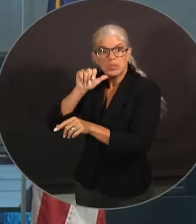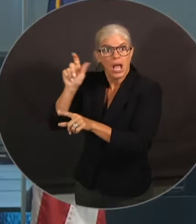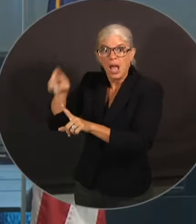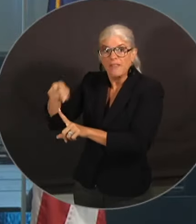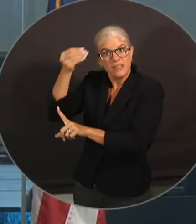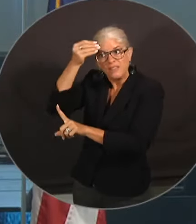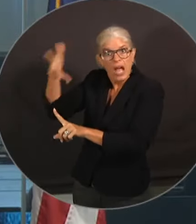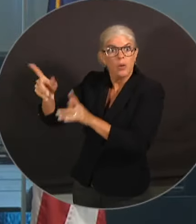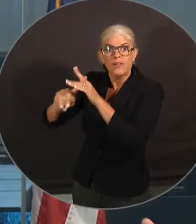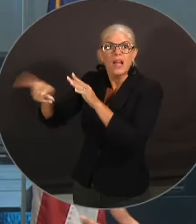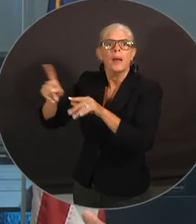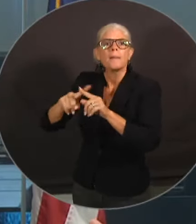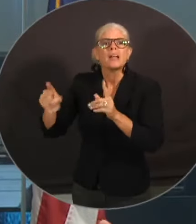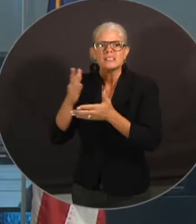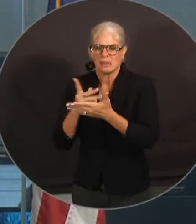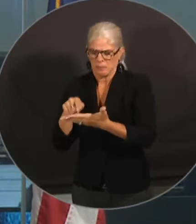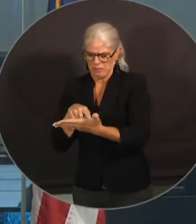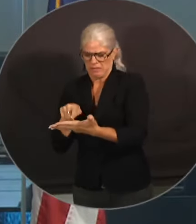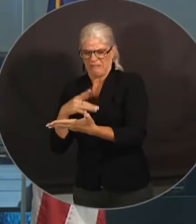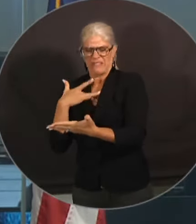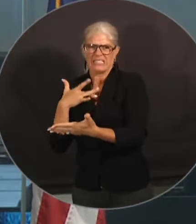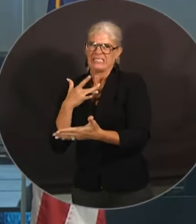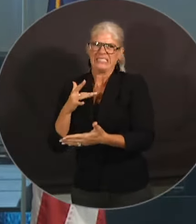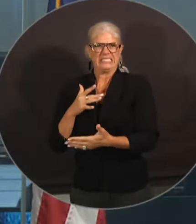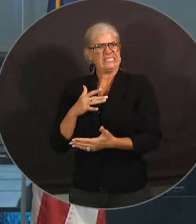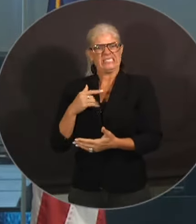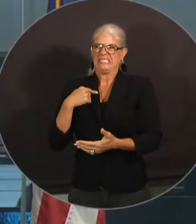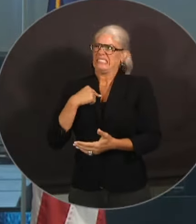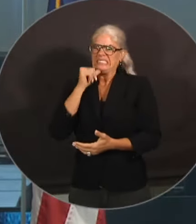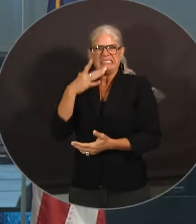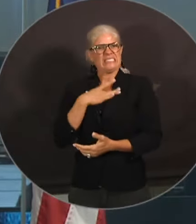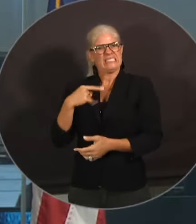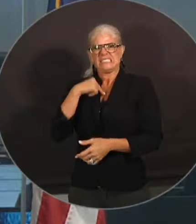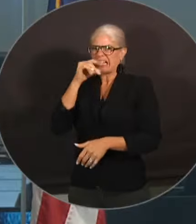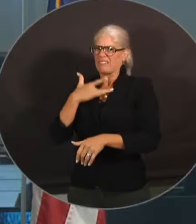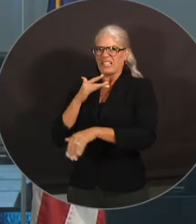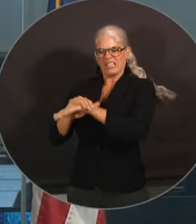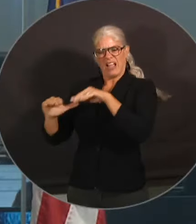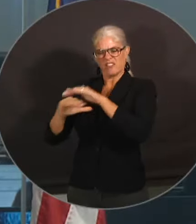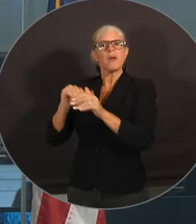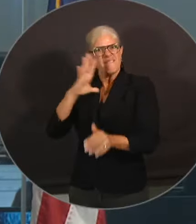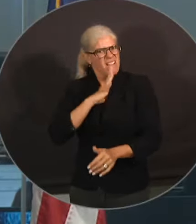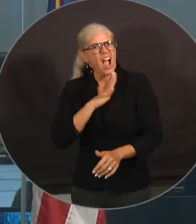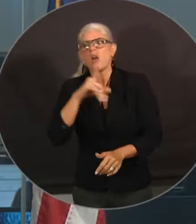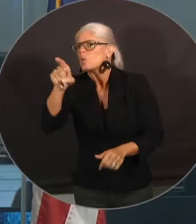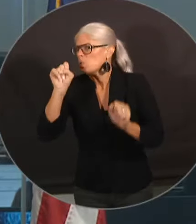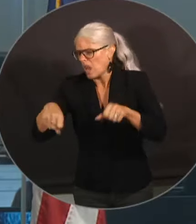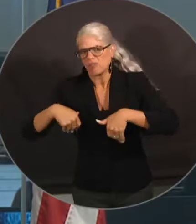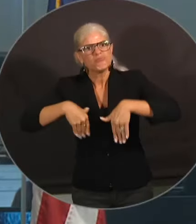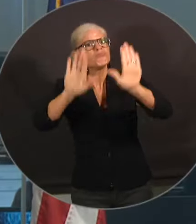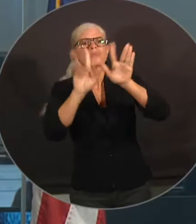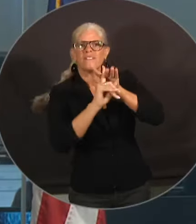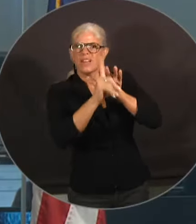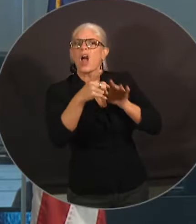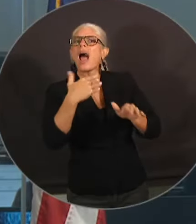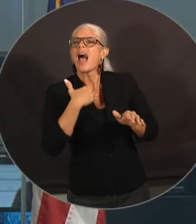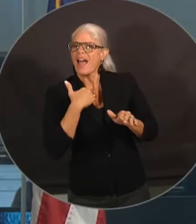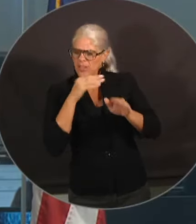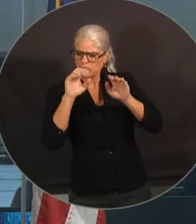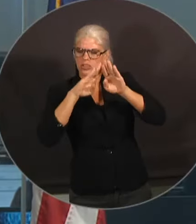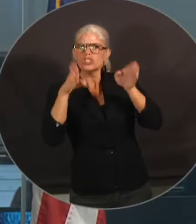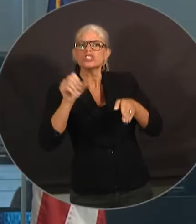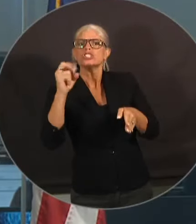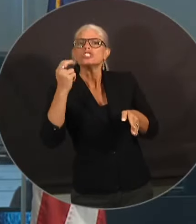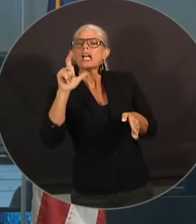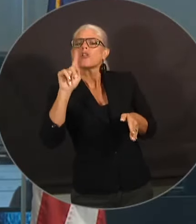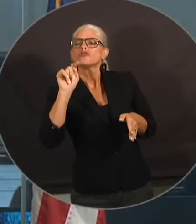but they look and maybe they feel like they need to get out. There are shelters available. If you want to look at the shelters available in your